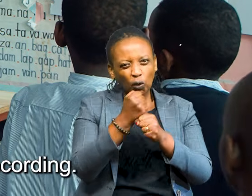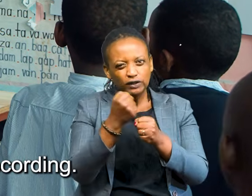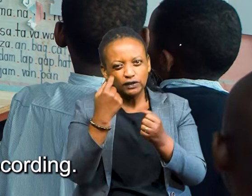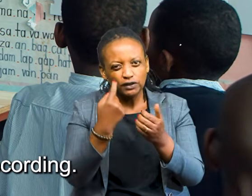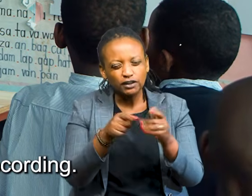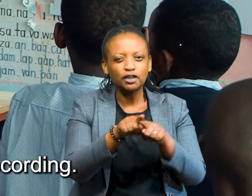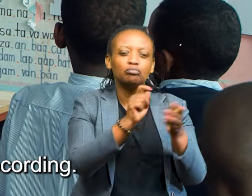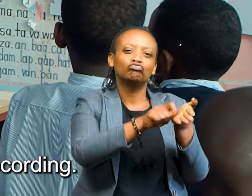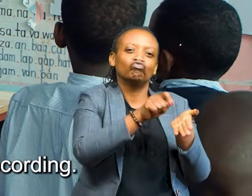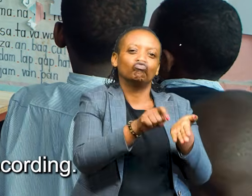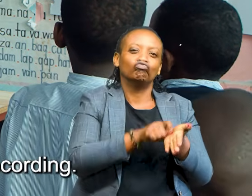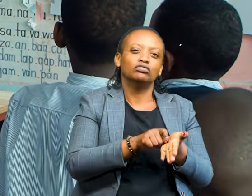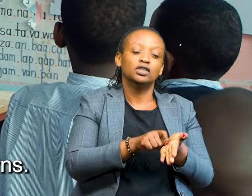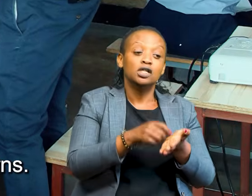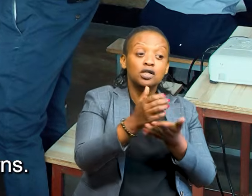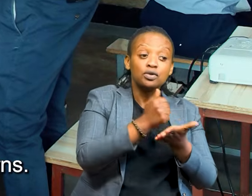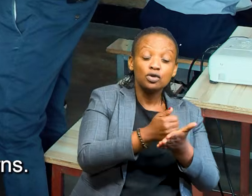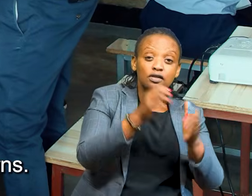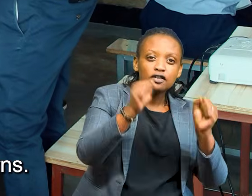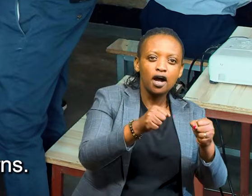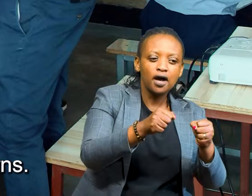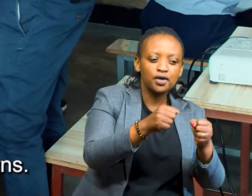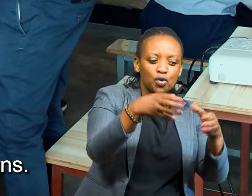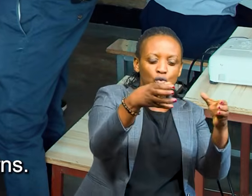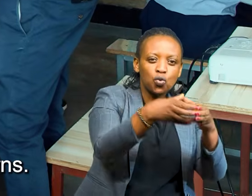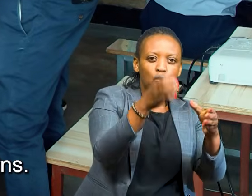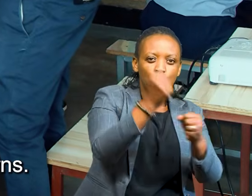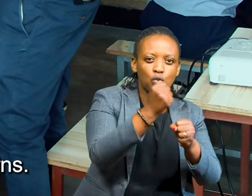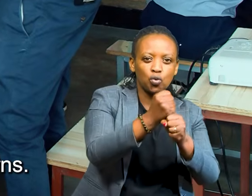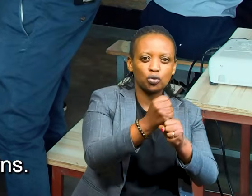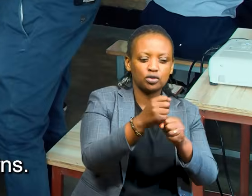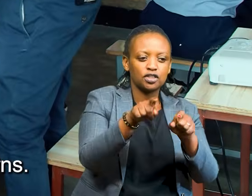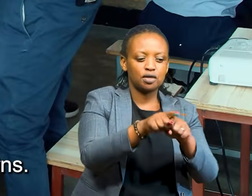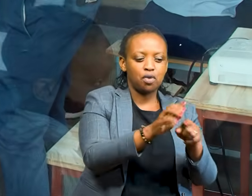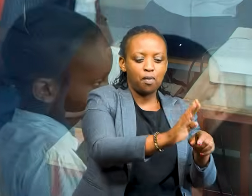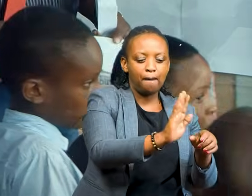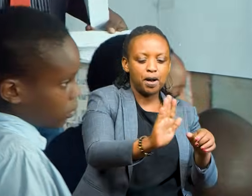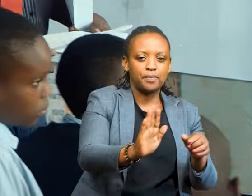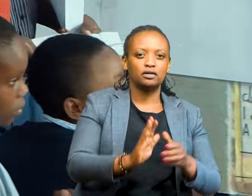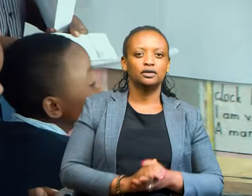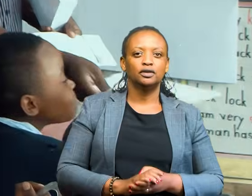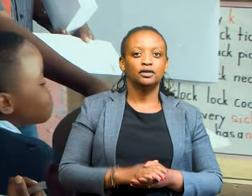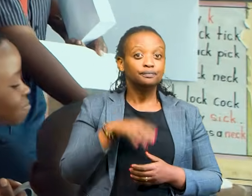do the recording, because you are going to do it in turns.